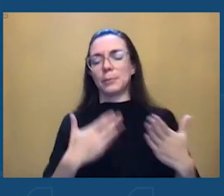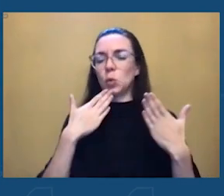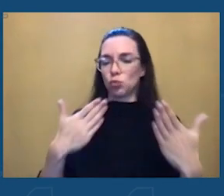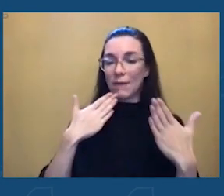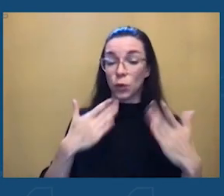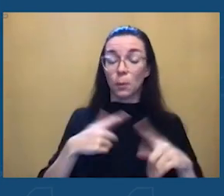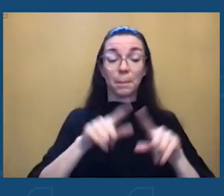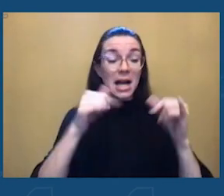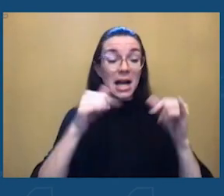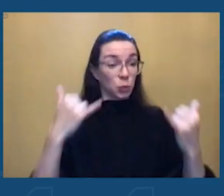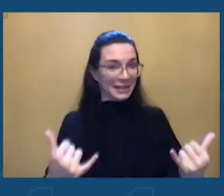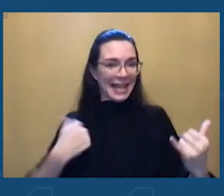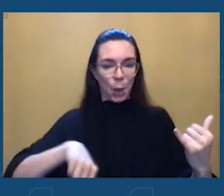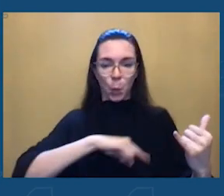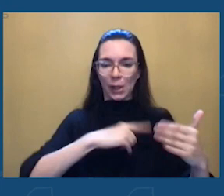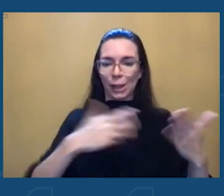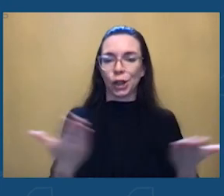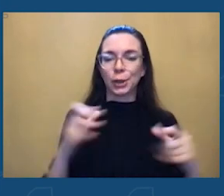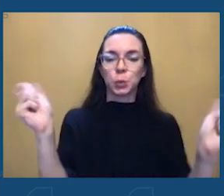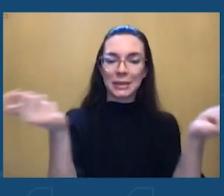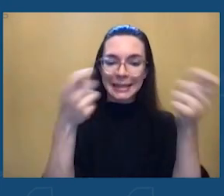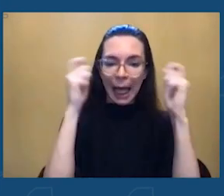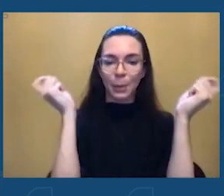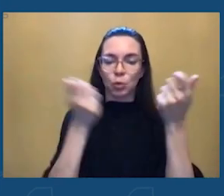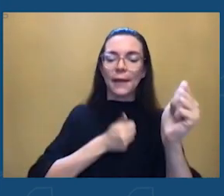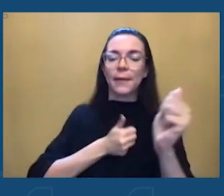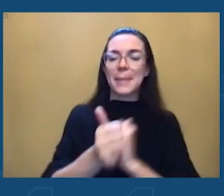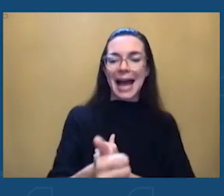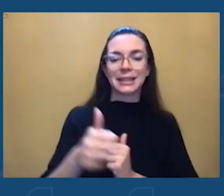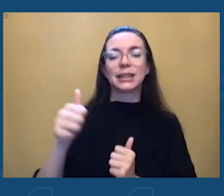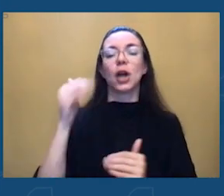today to celebrate the passage of the Adult